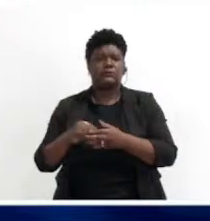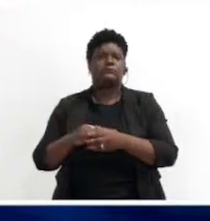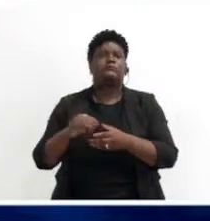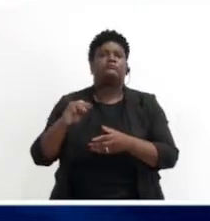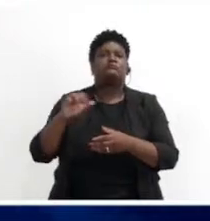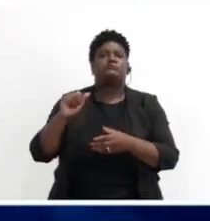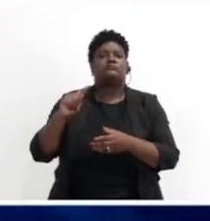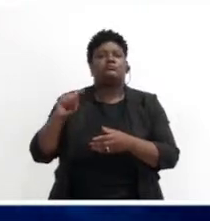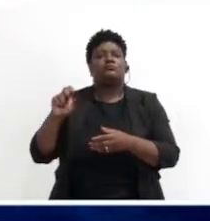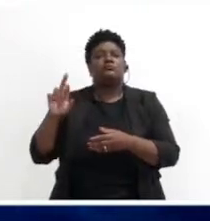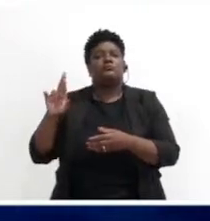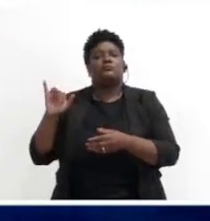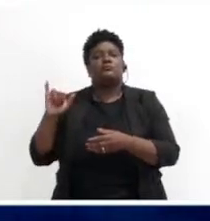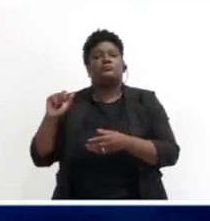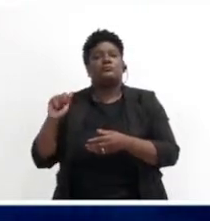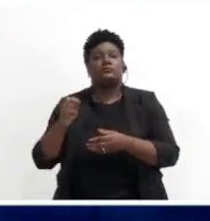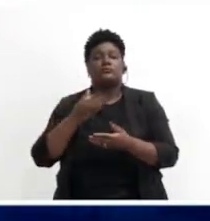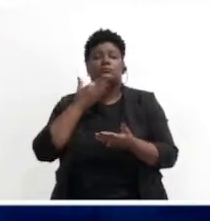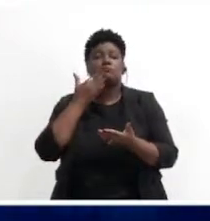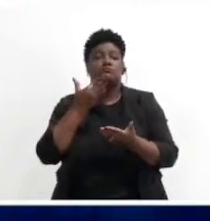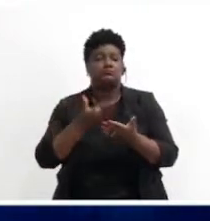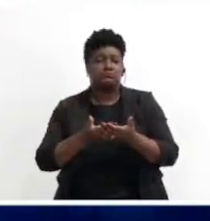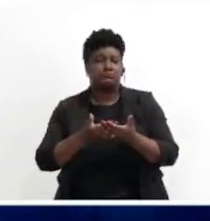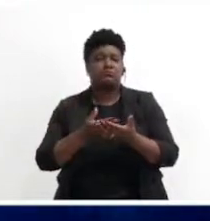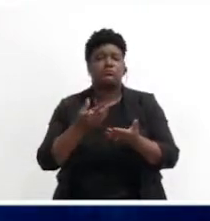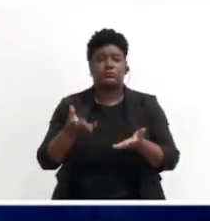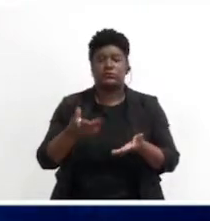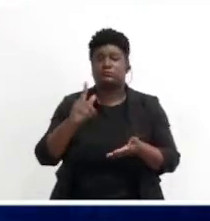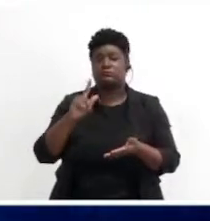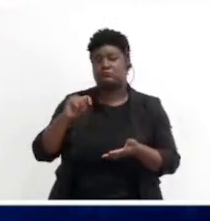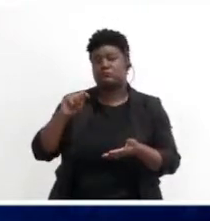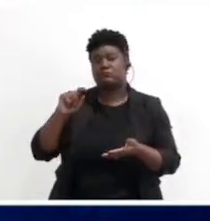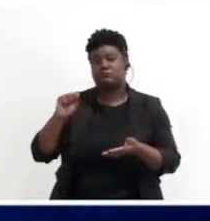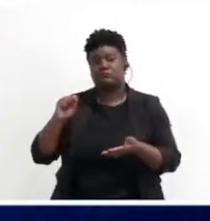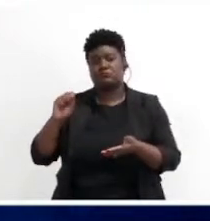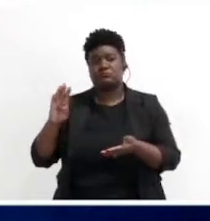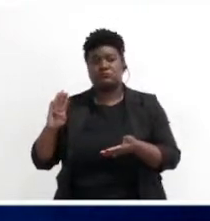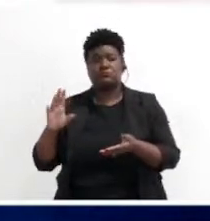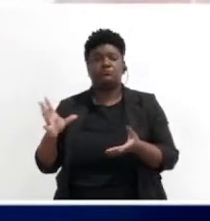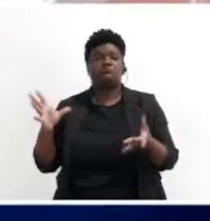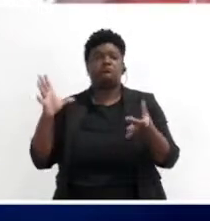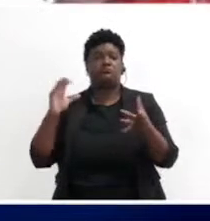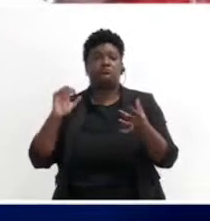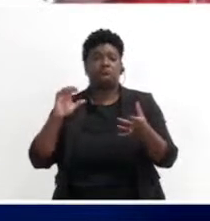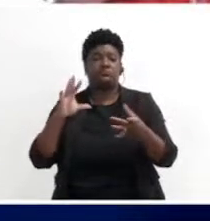now a TSV that can be used to interconnect to another chip.